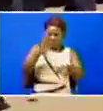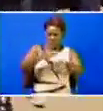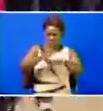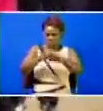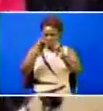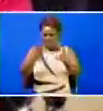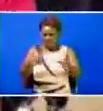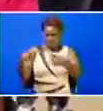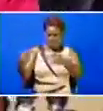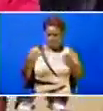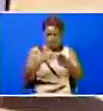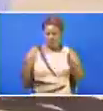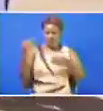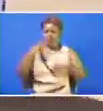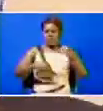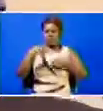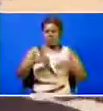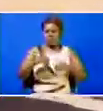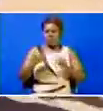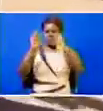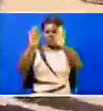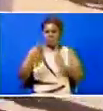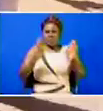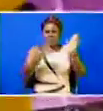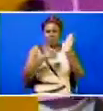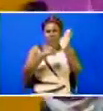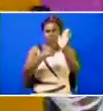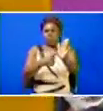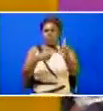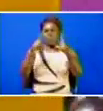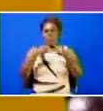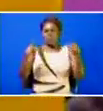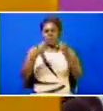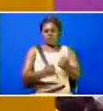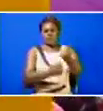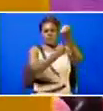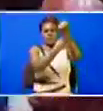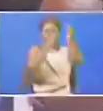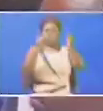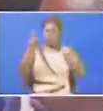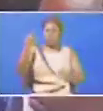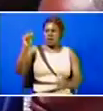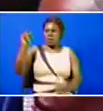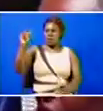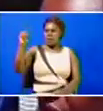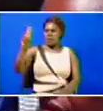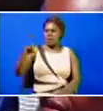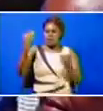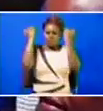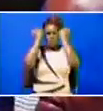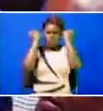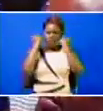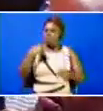in the war against graft. The protesters displayed placards with message of solidarity with Kamau. Sasa kama koti